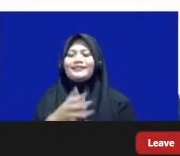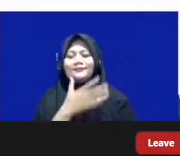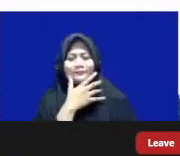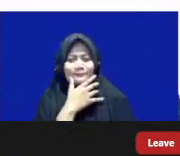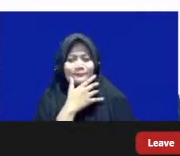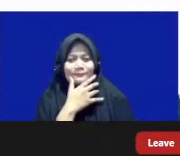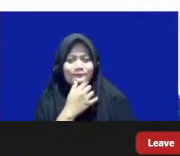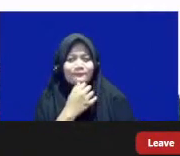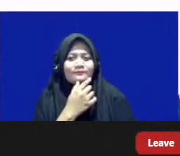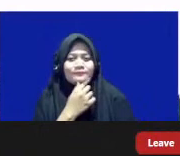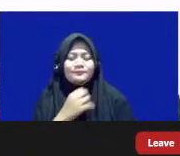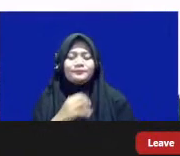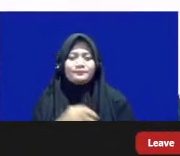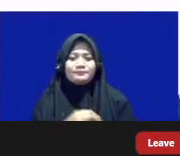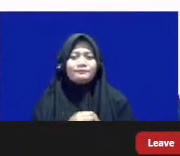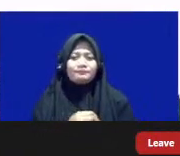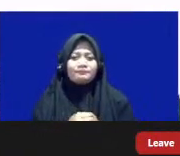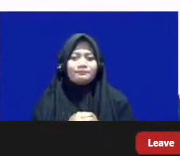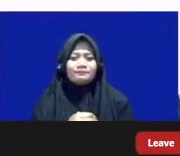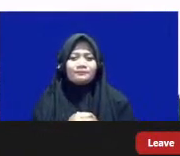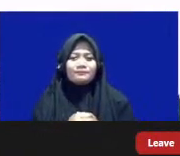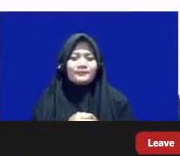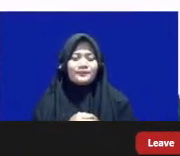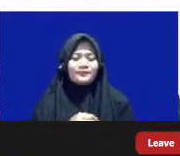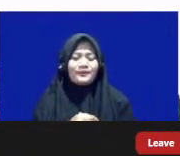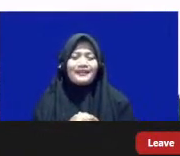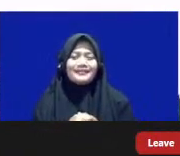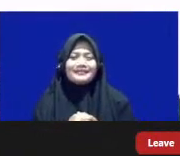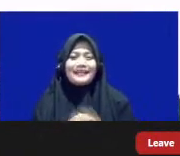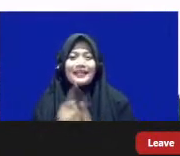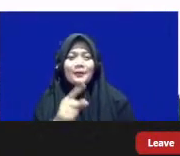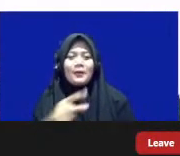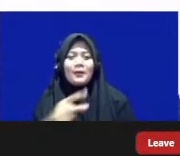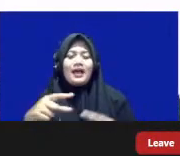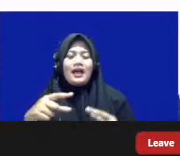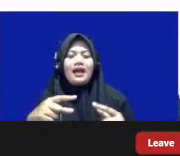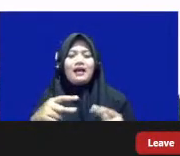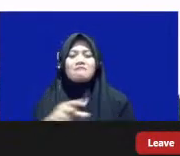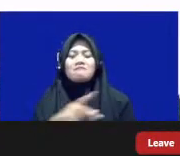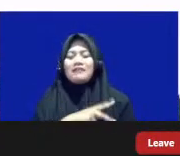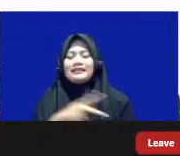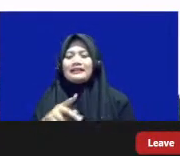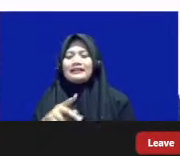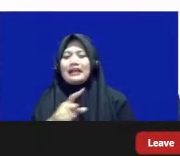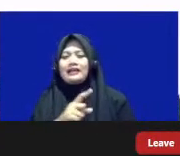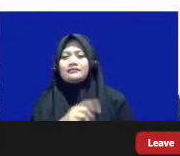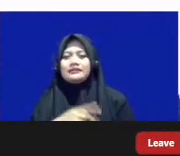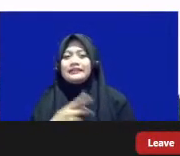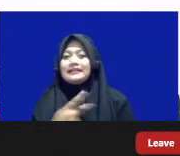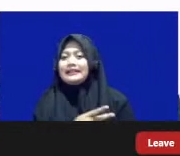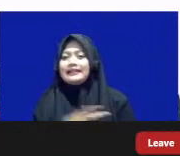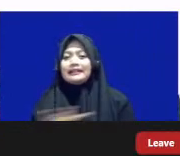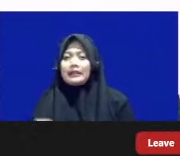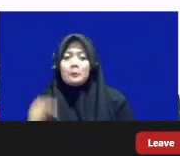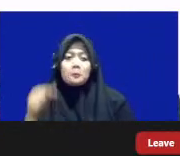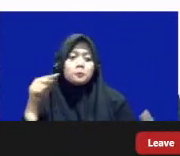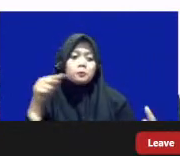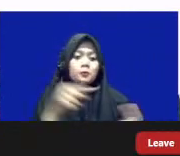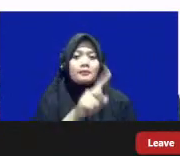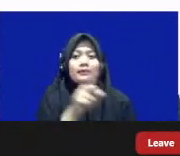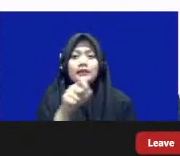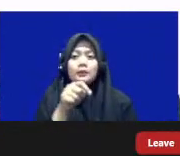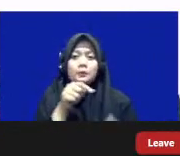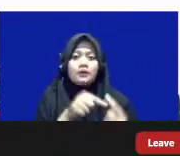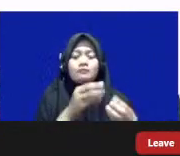one of our audience. The question is for the representative of Tagana. And I would like to